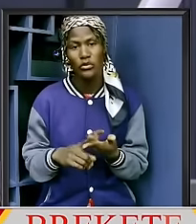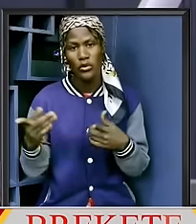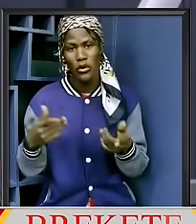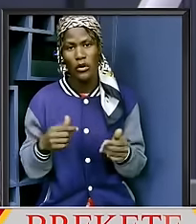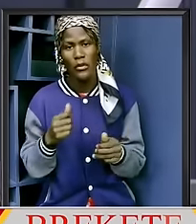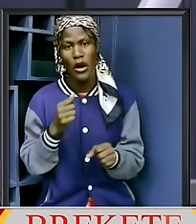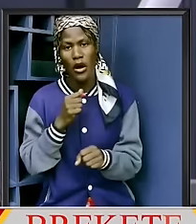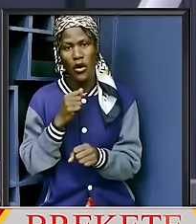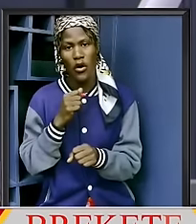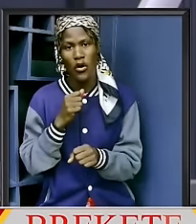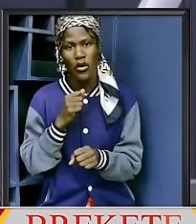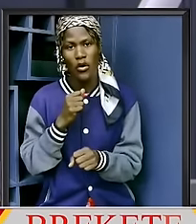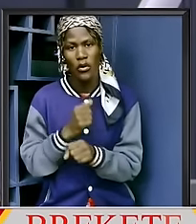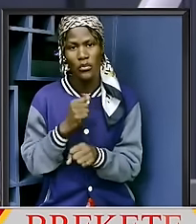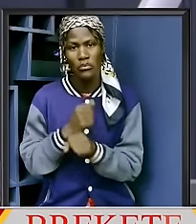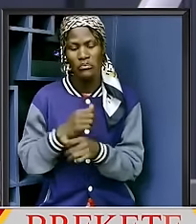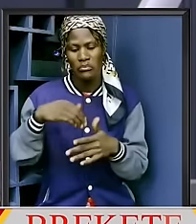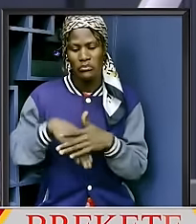free?